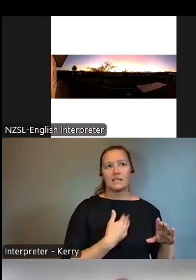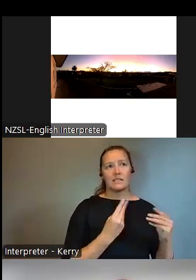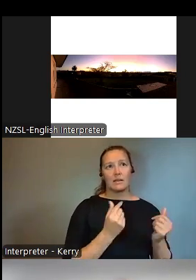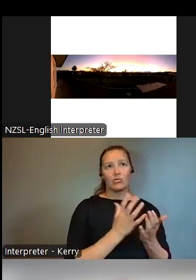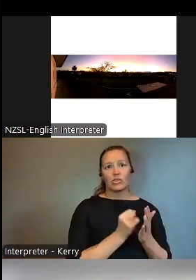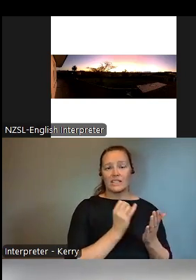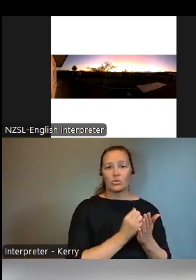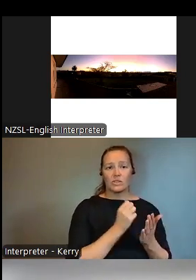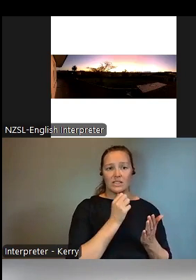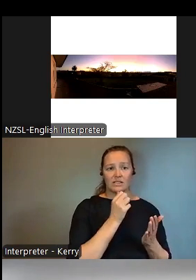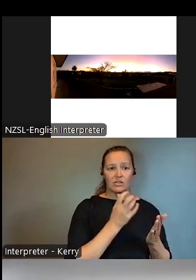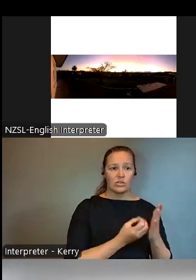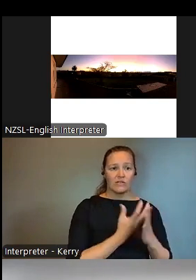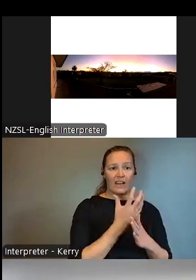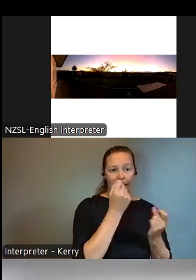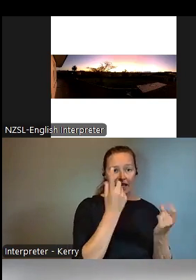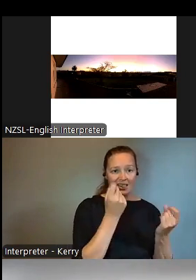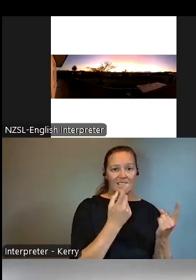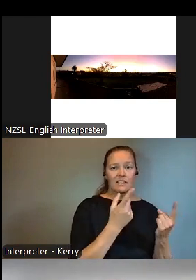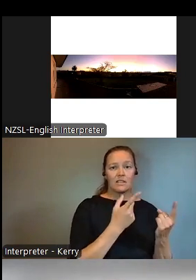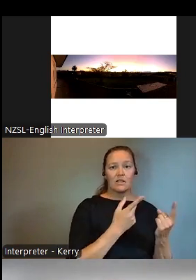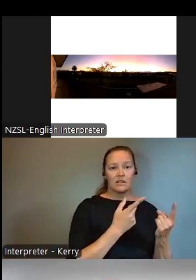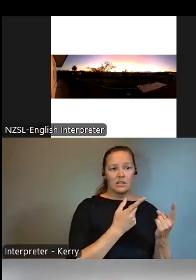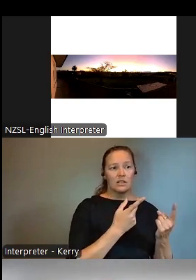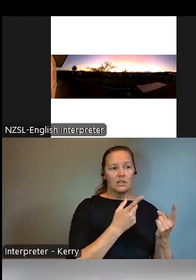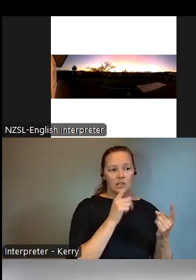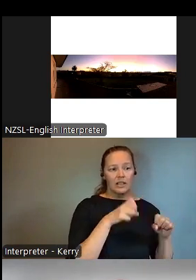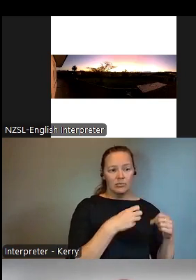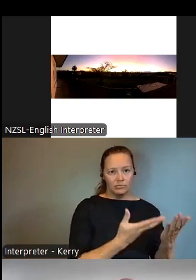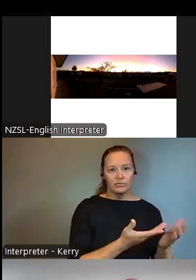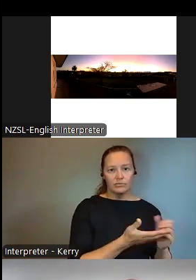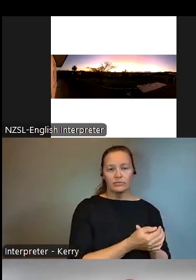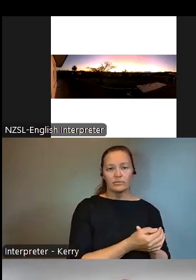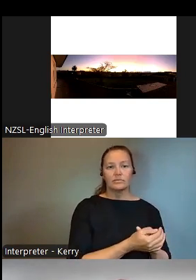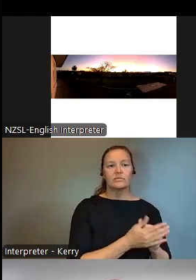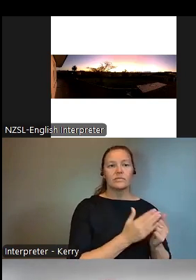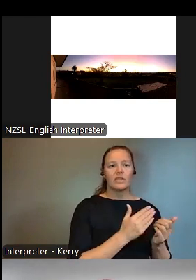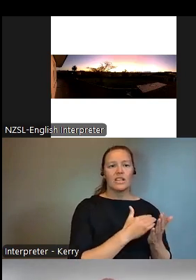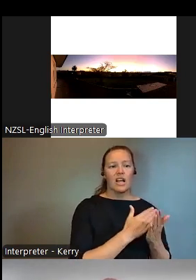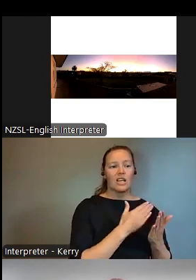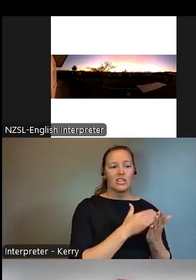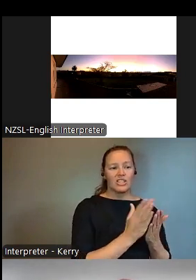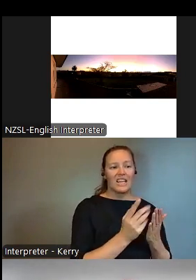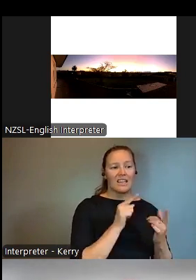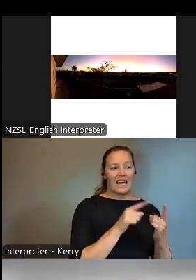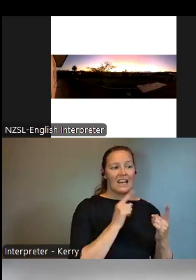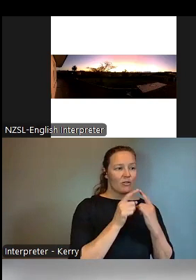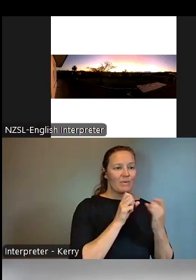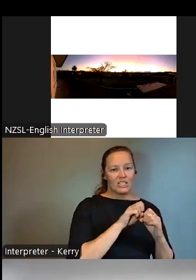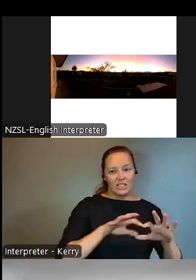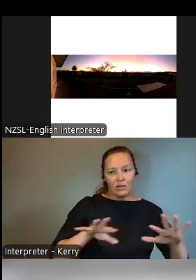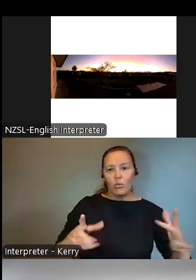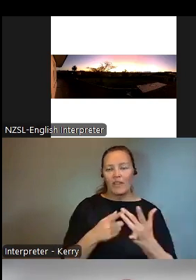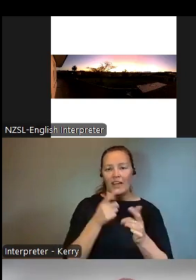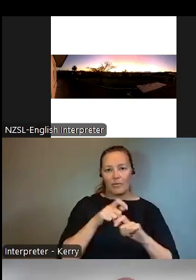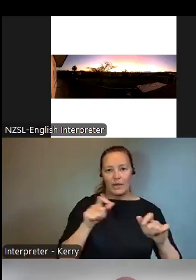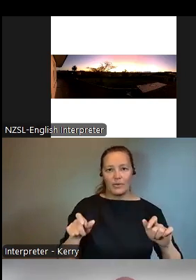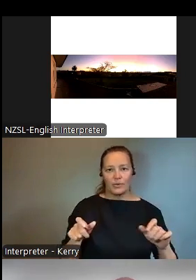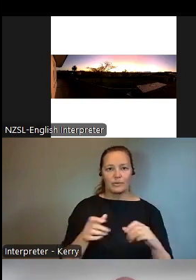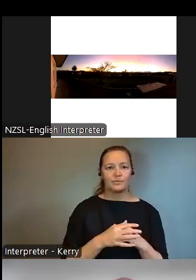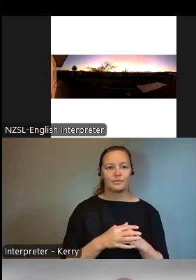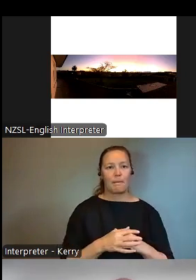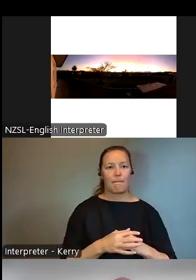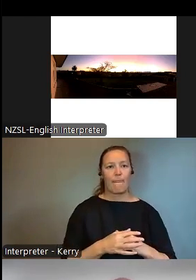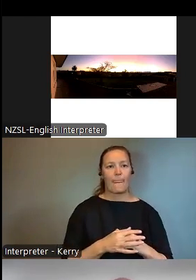able to develop their ideas further, make that available to them. Share what they're doing with others, make it known. The visionaries